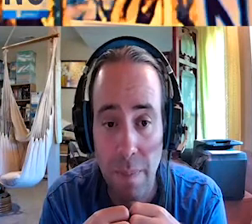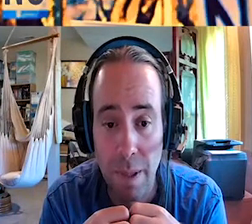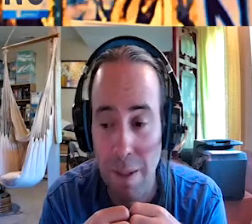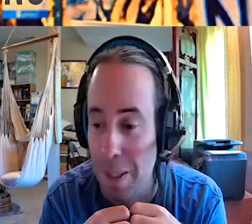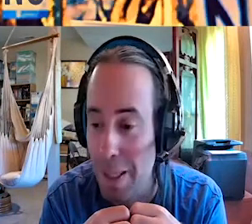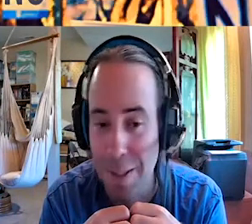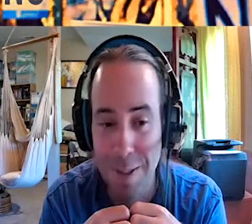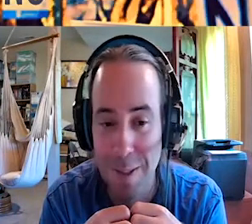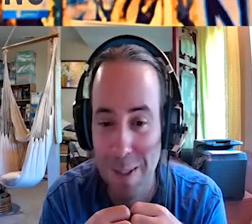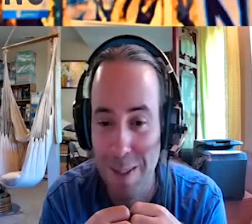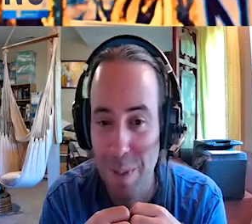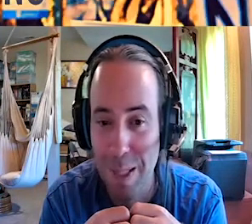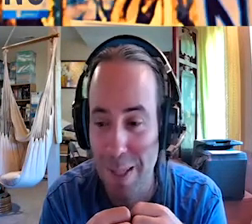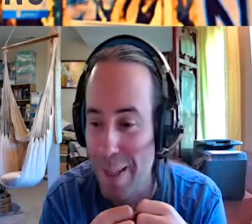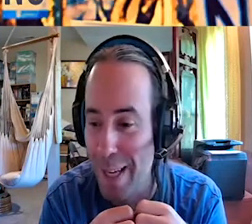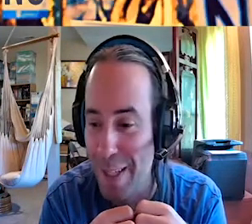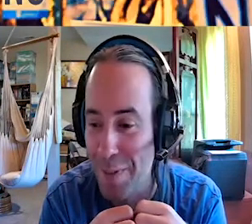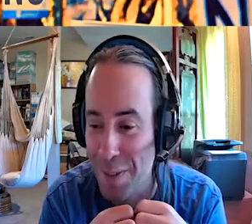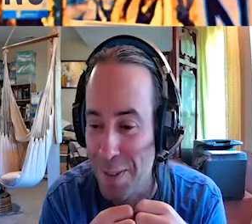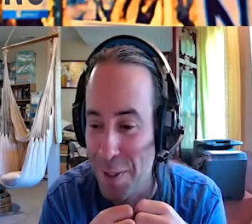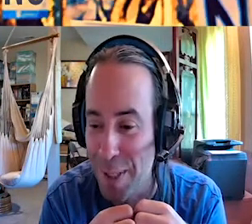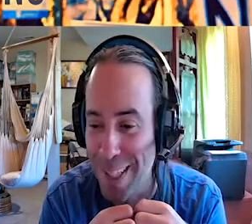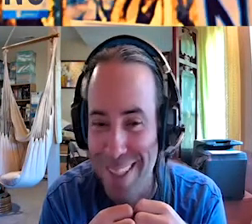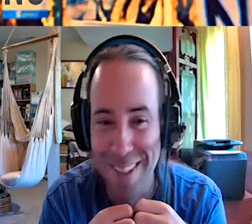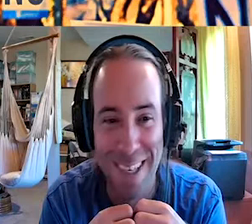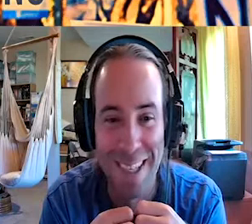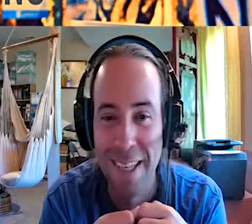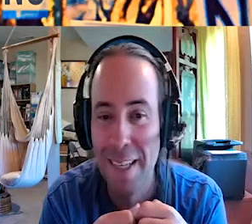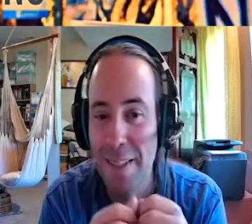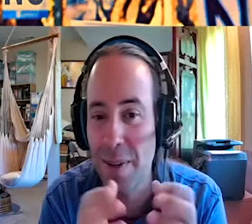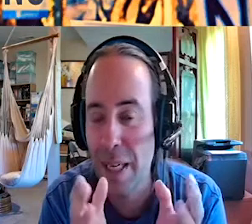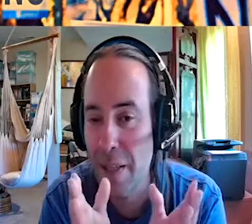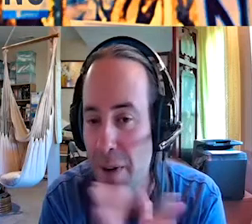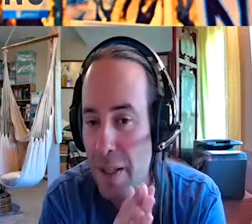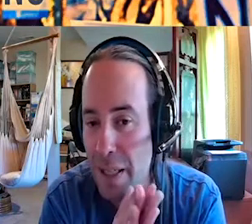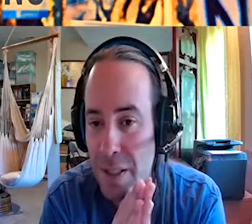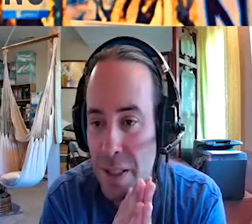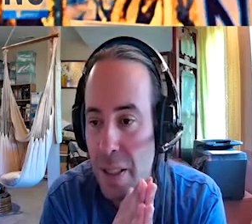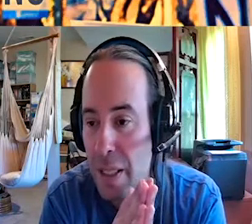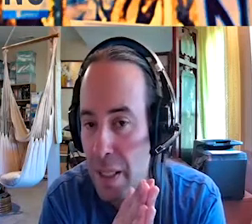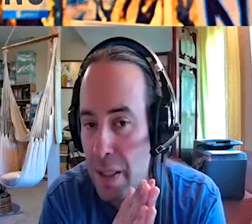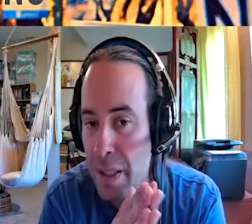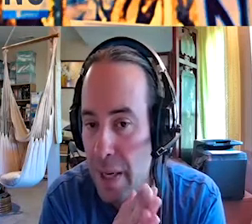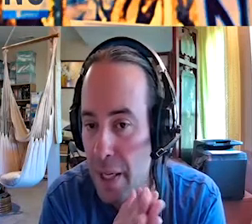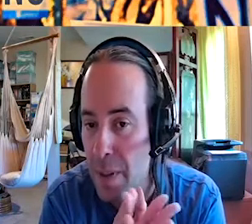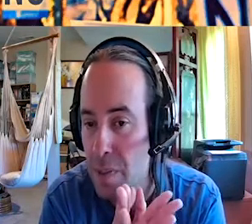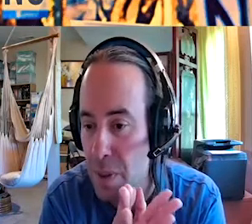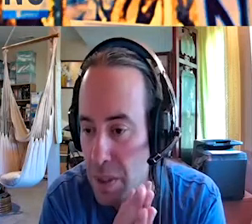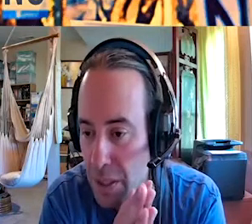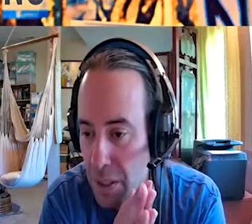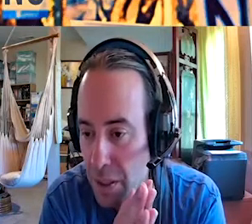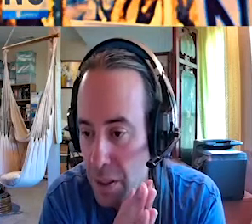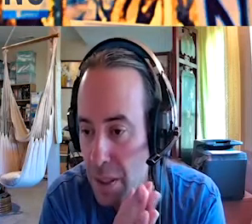Okay, and I think this will be the handoff to you, Ria. Okay, so any violation in the